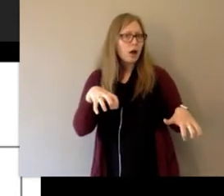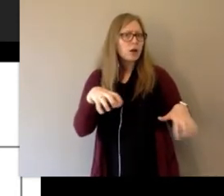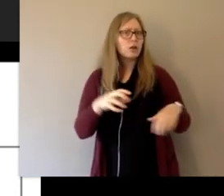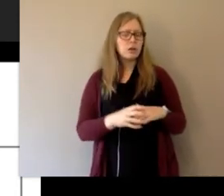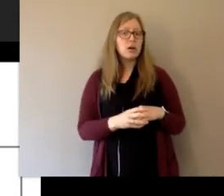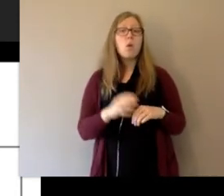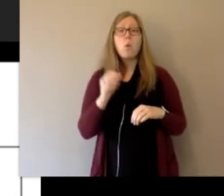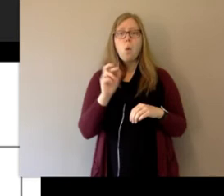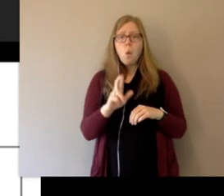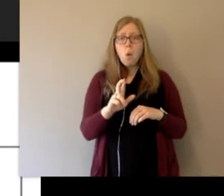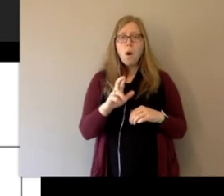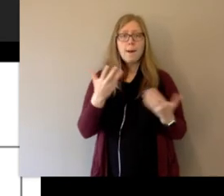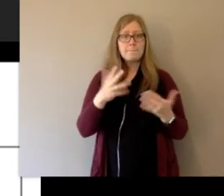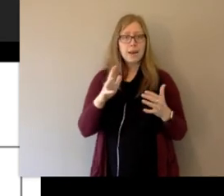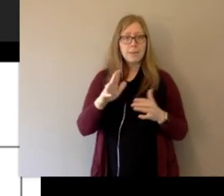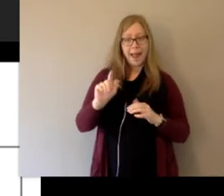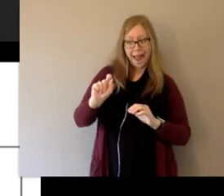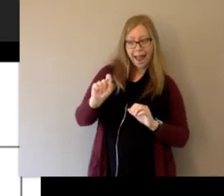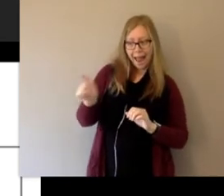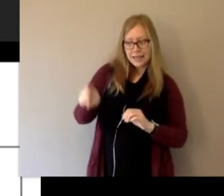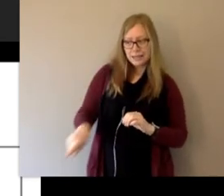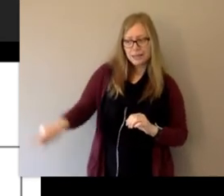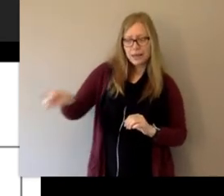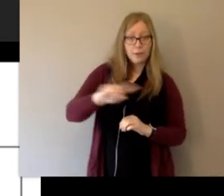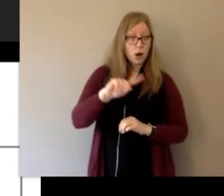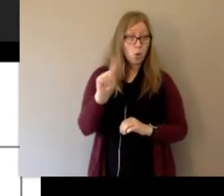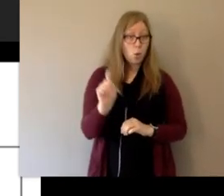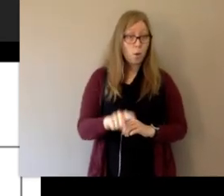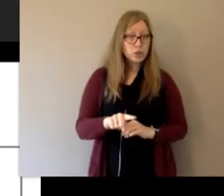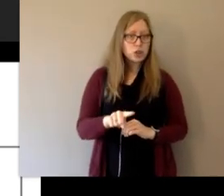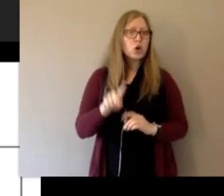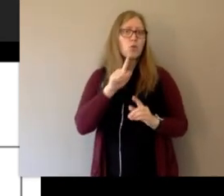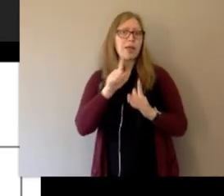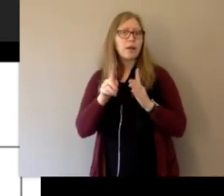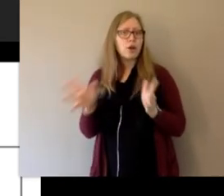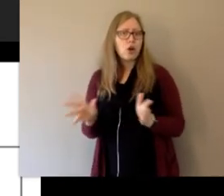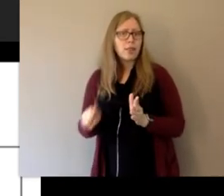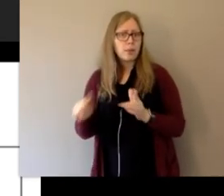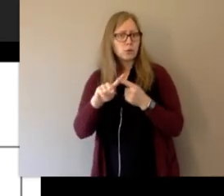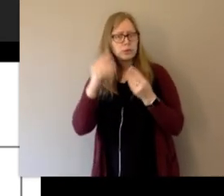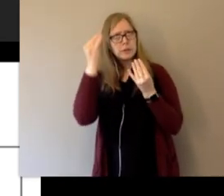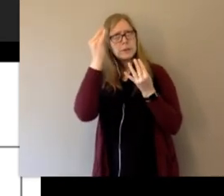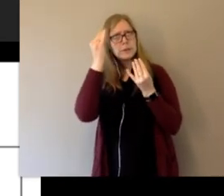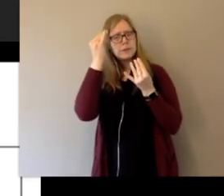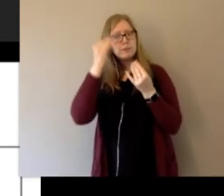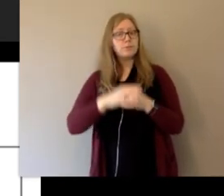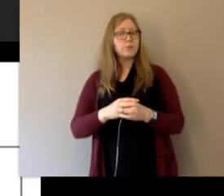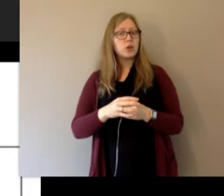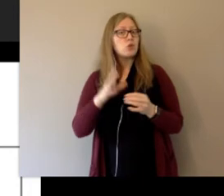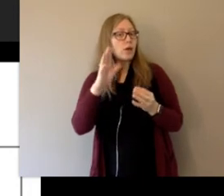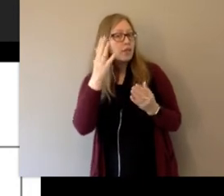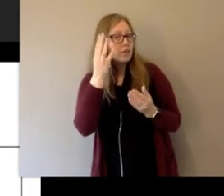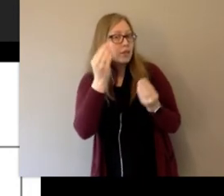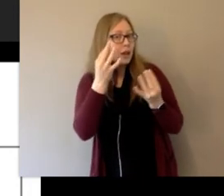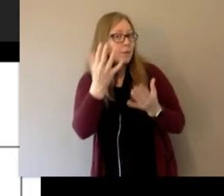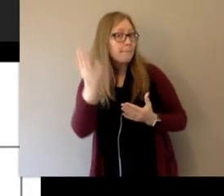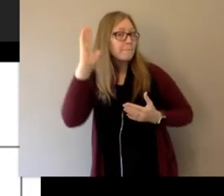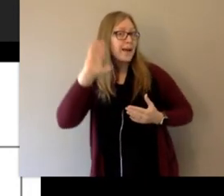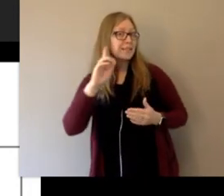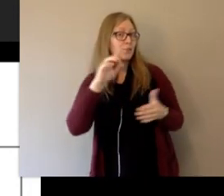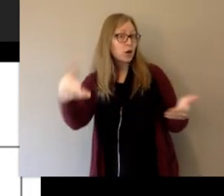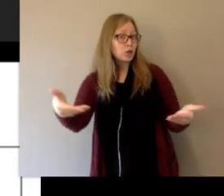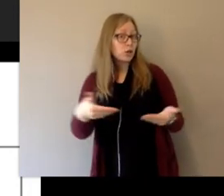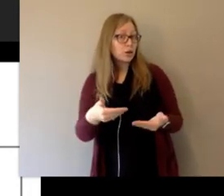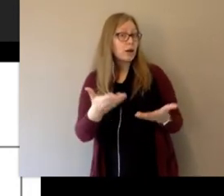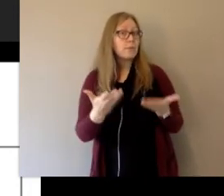a thought-provoking question. So you want to just really think back to what have you included in the past for introductions. It could be for an